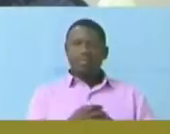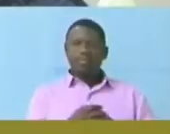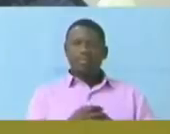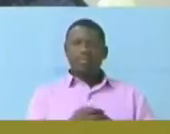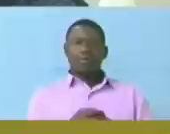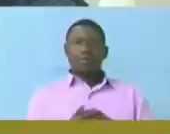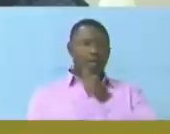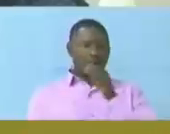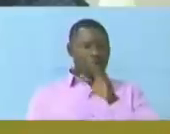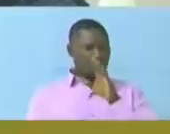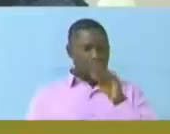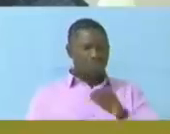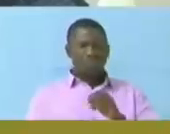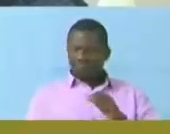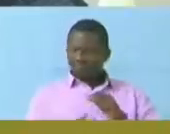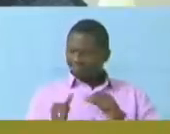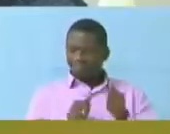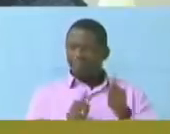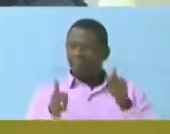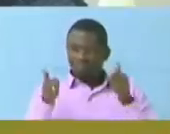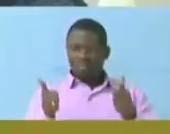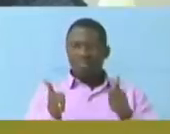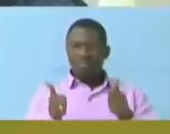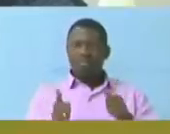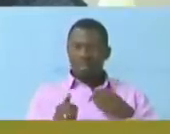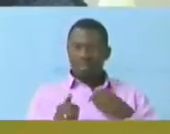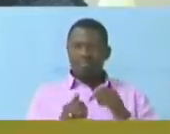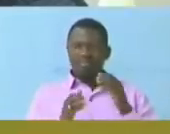you did well. You have to be commended